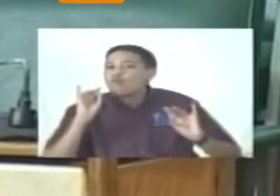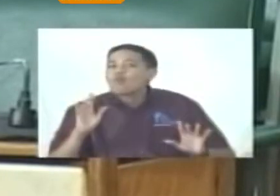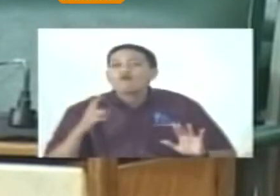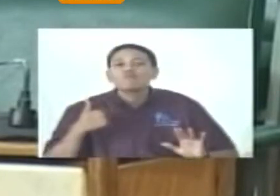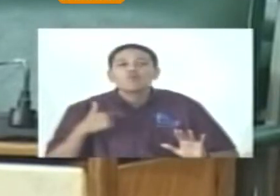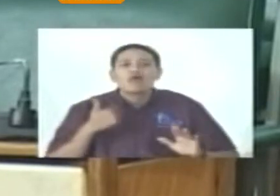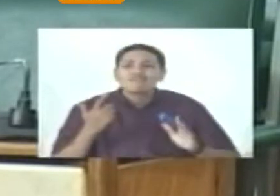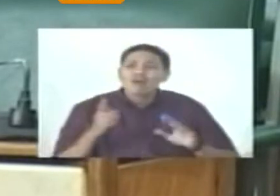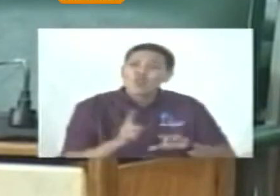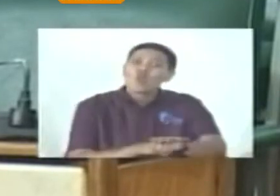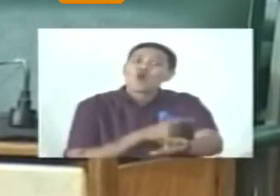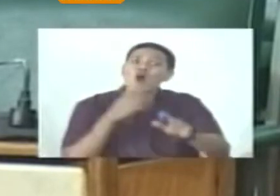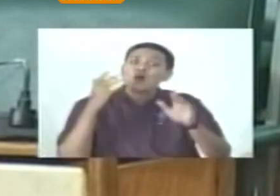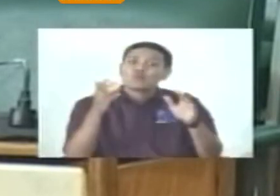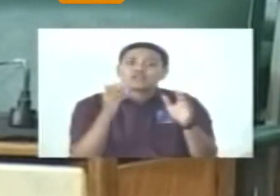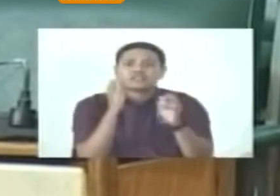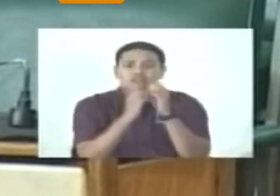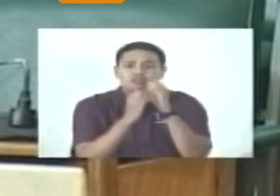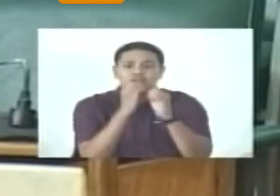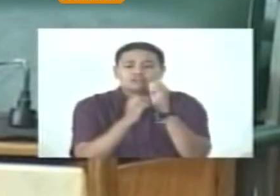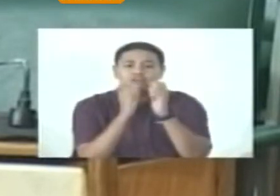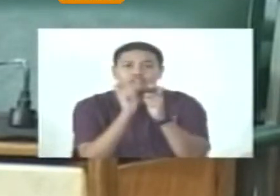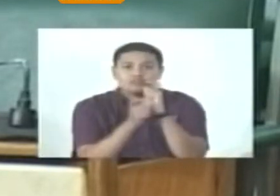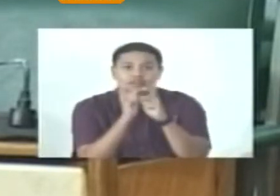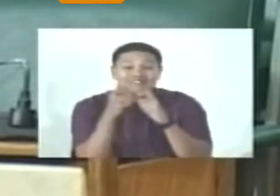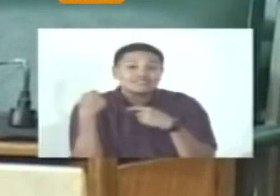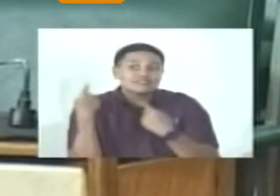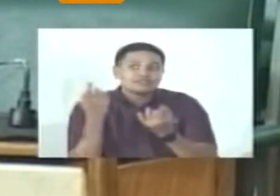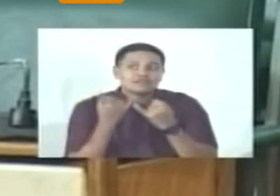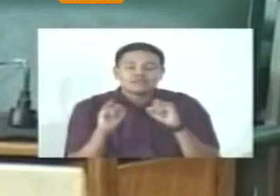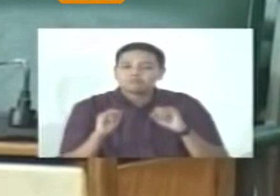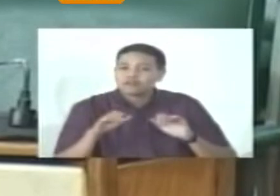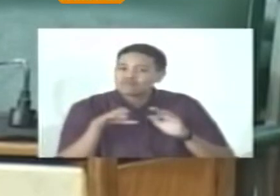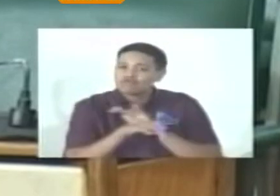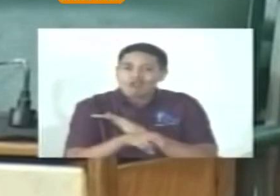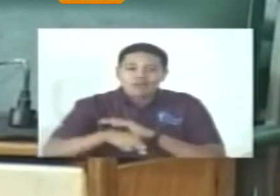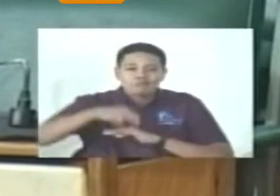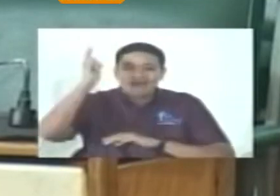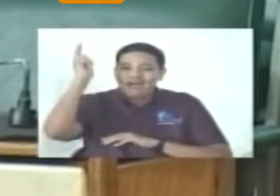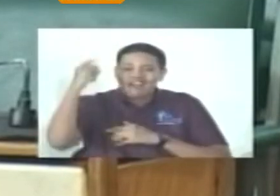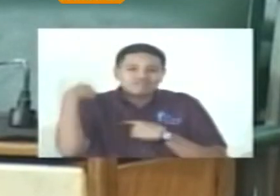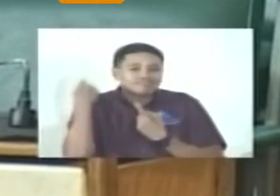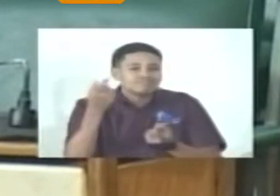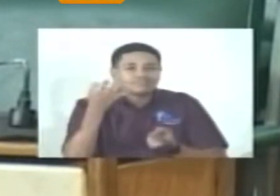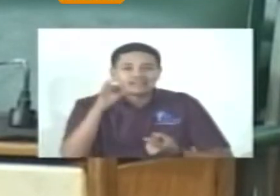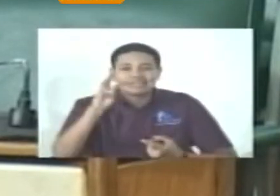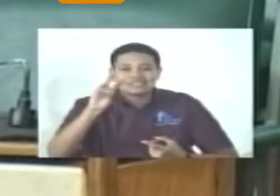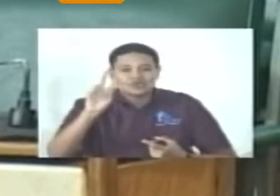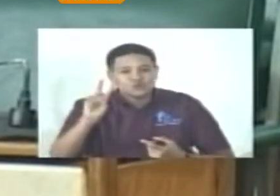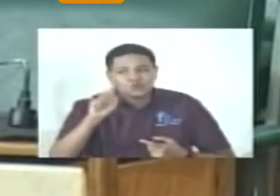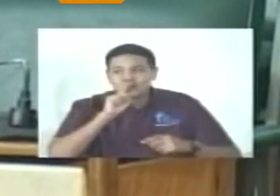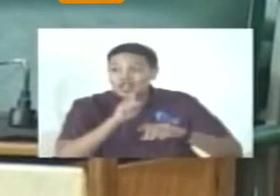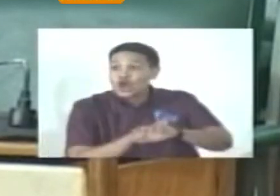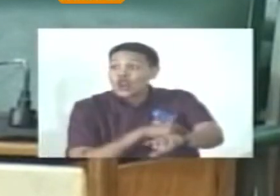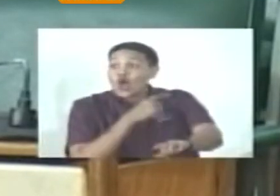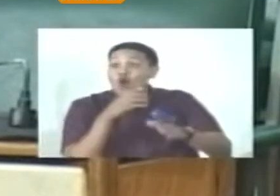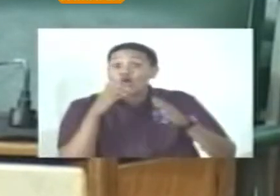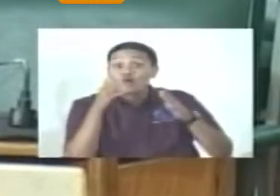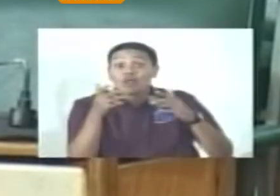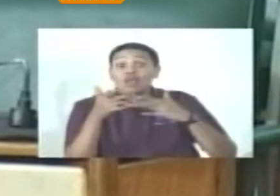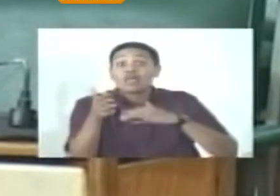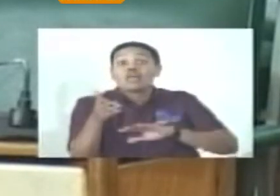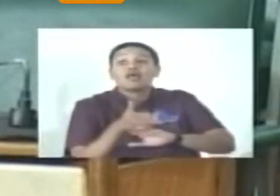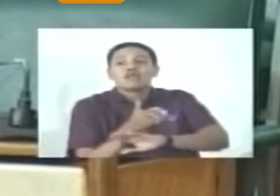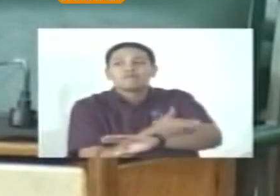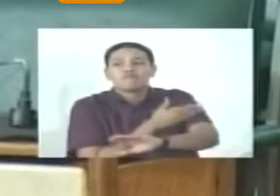this country since independence, Mr. President. There is a long way to go, but I know that we